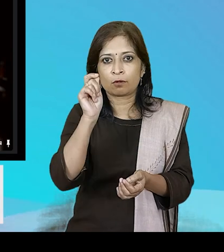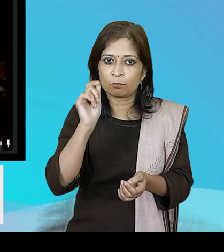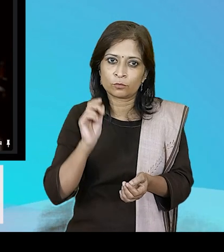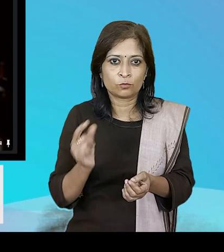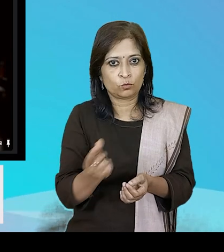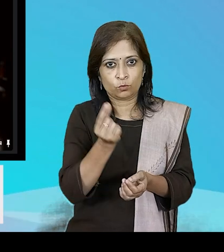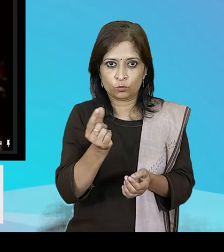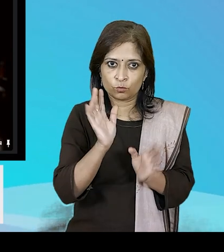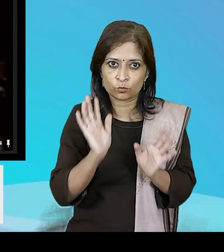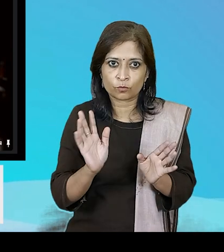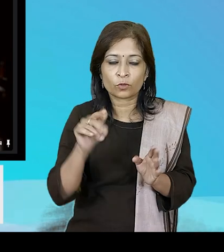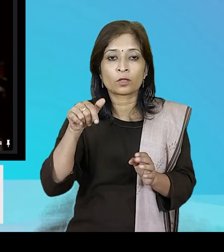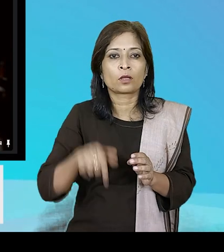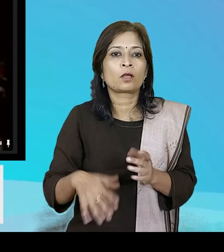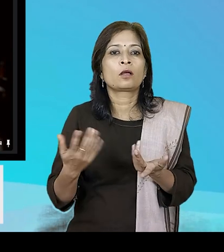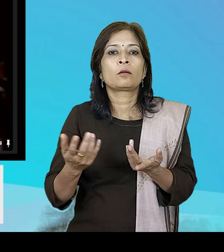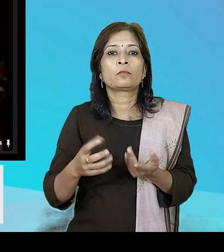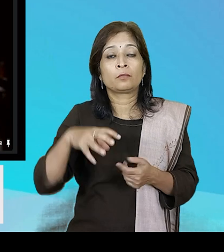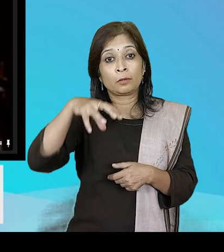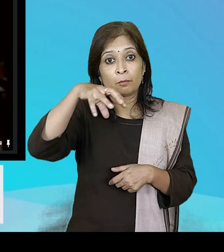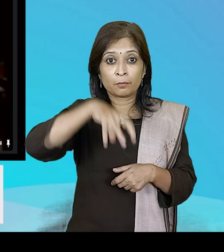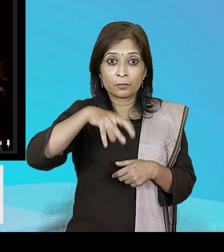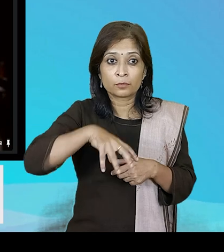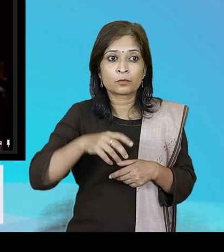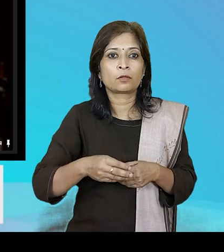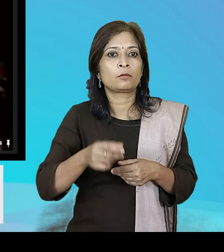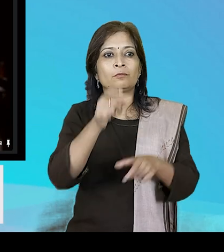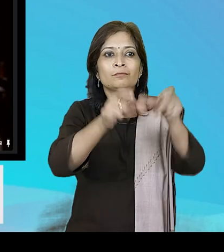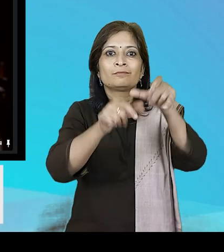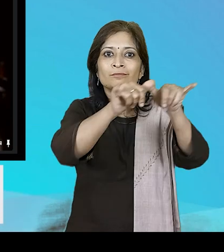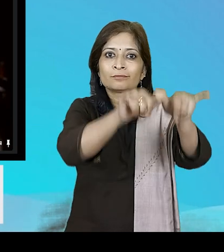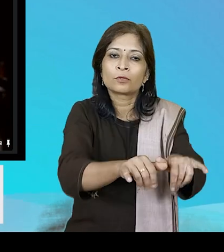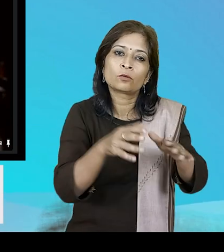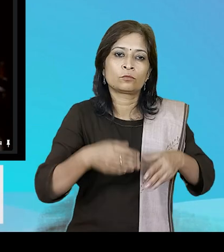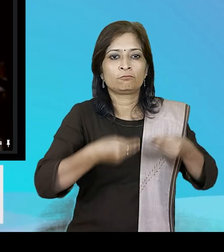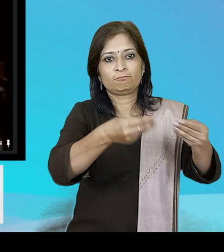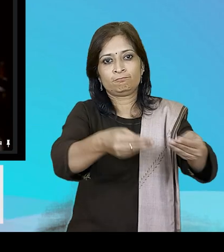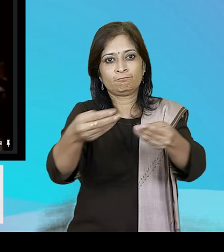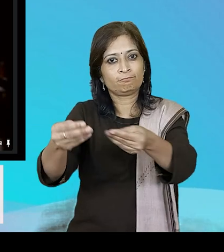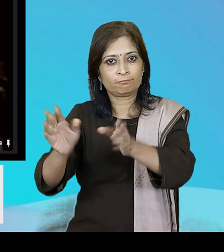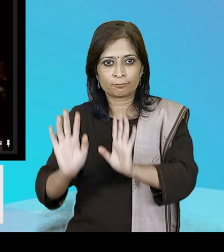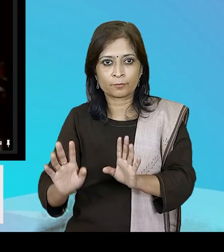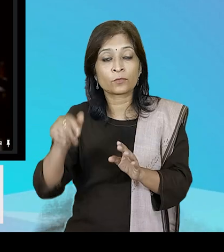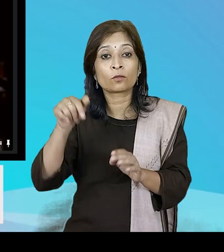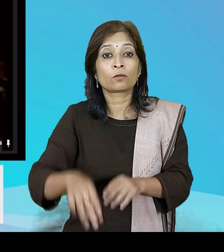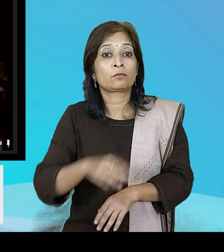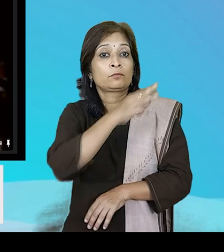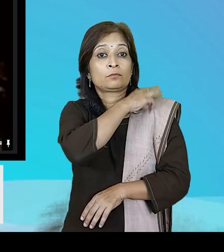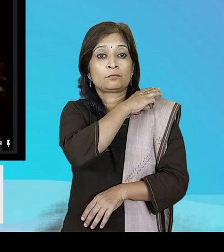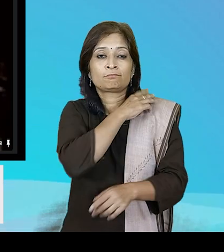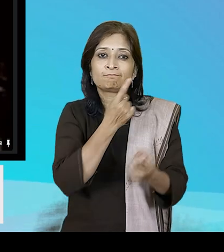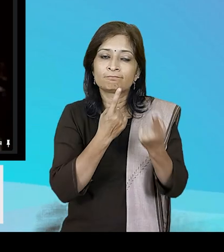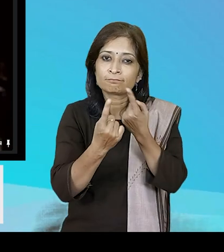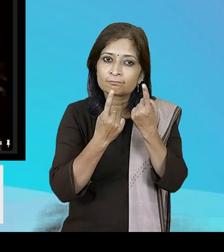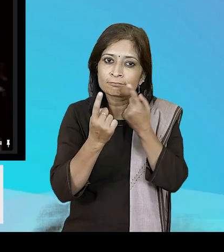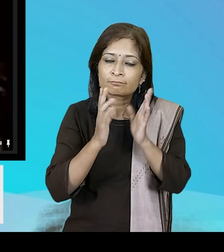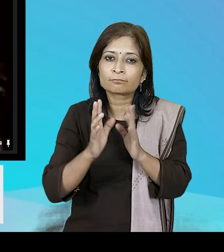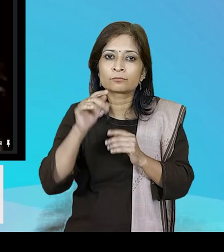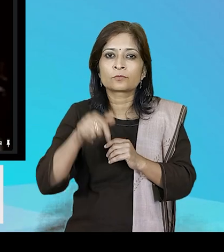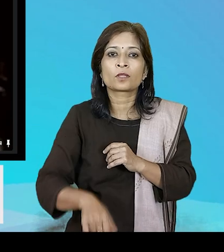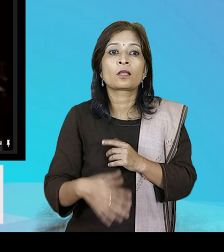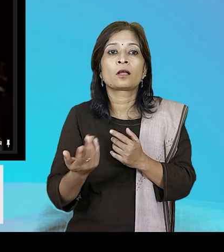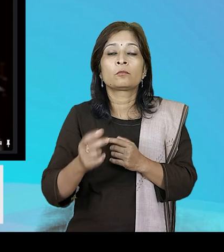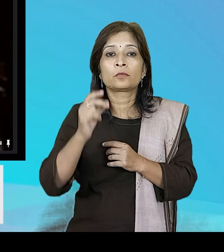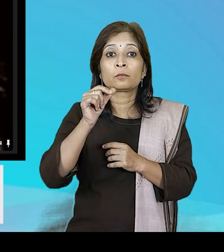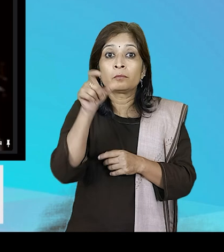a country or a government issues to its citizens. Yeah. So this police verification helps